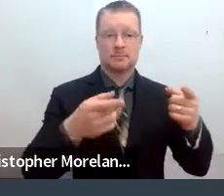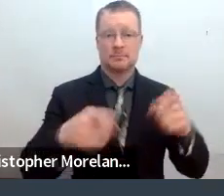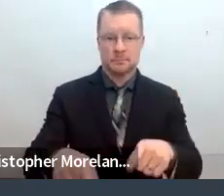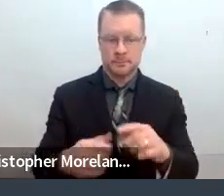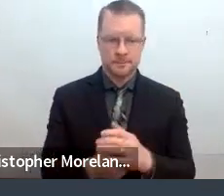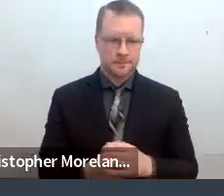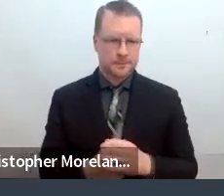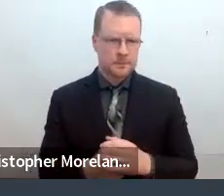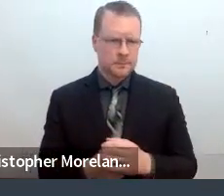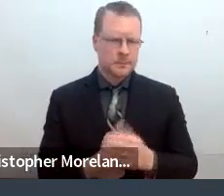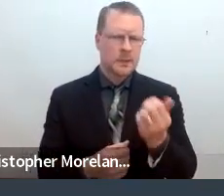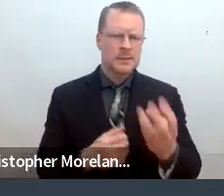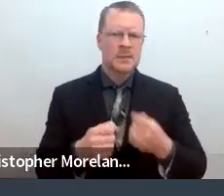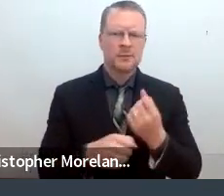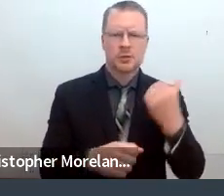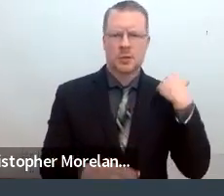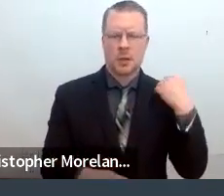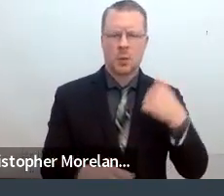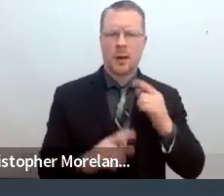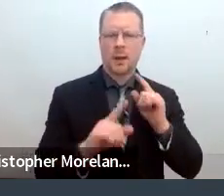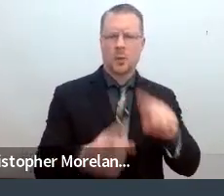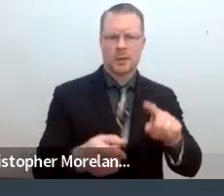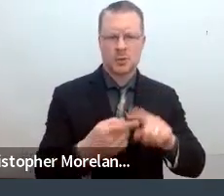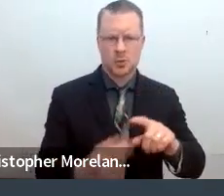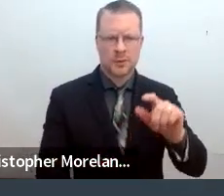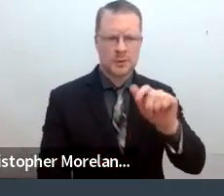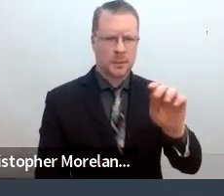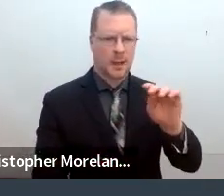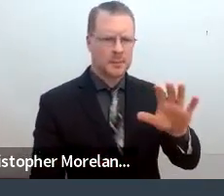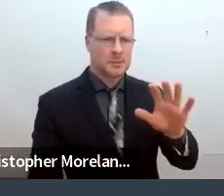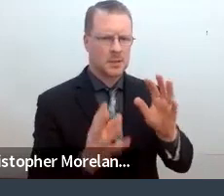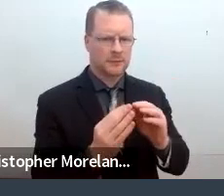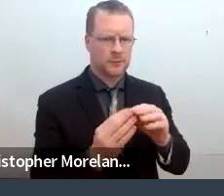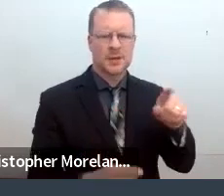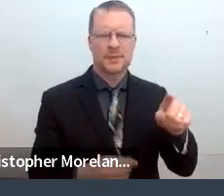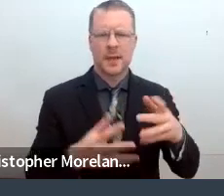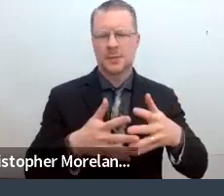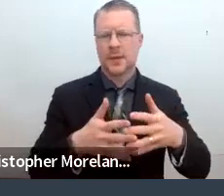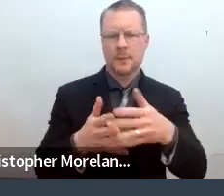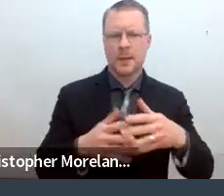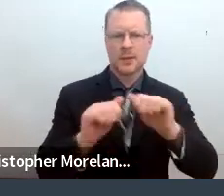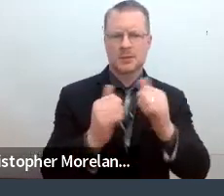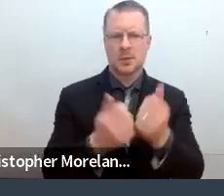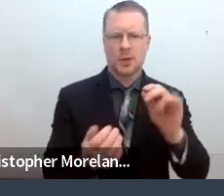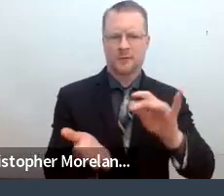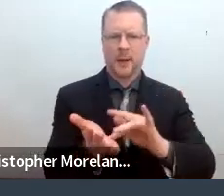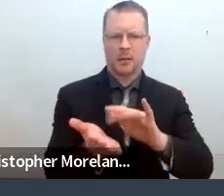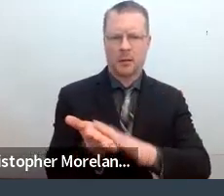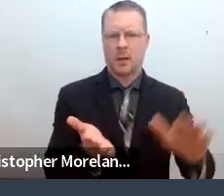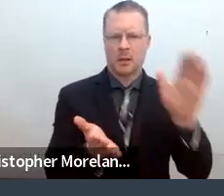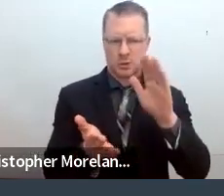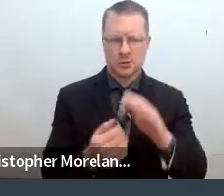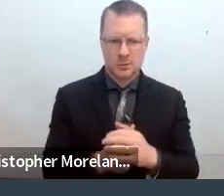A little bit of background about how this study came to be. Several years ago, I attended an AAMC conference, the